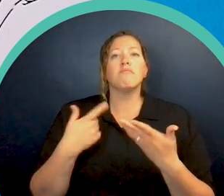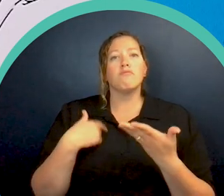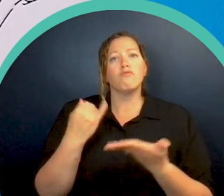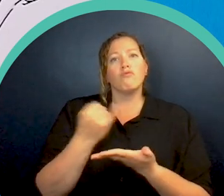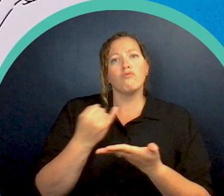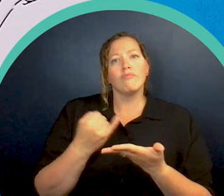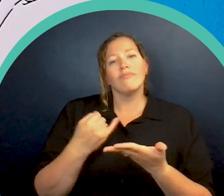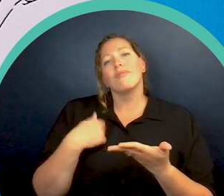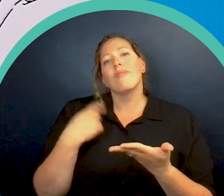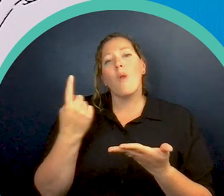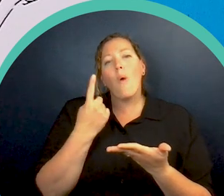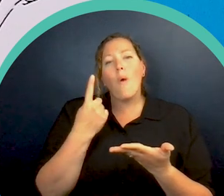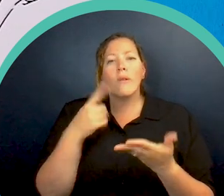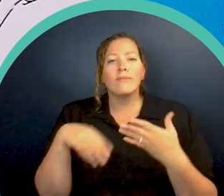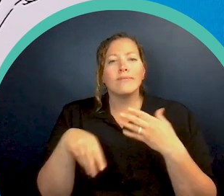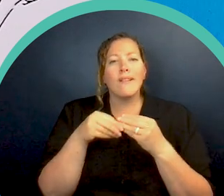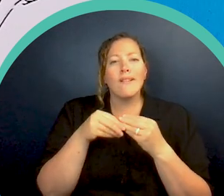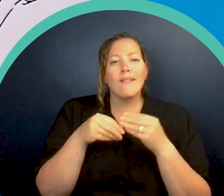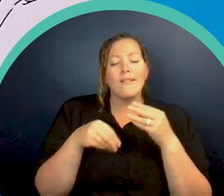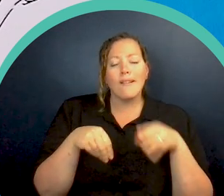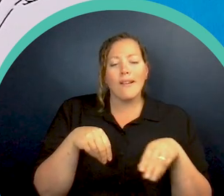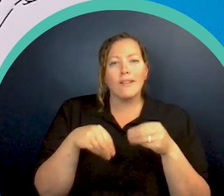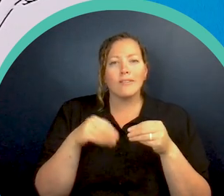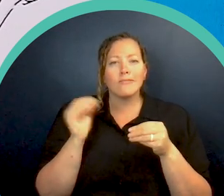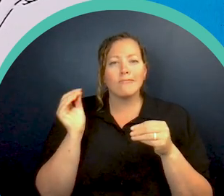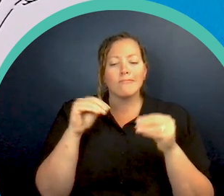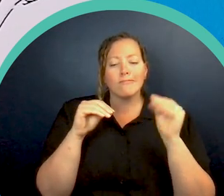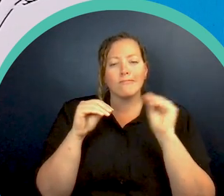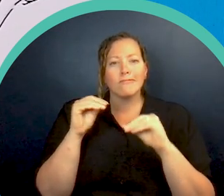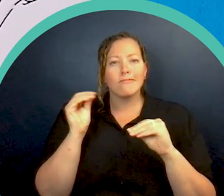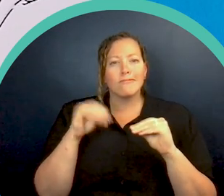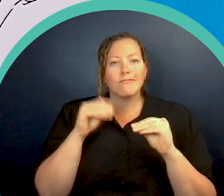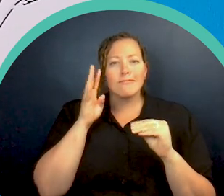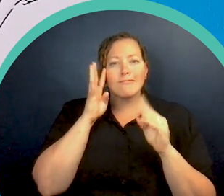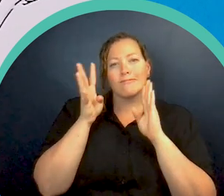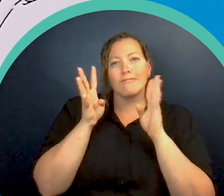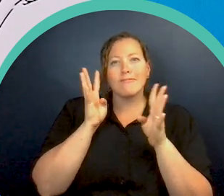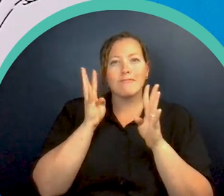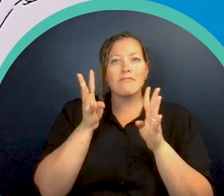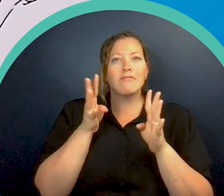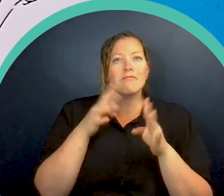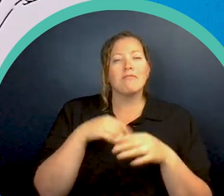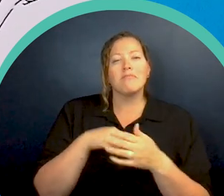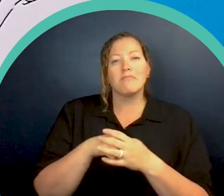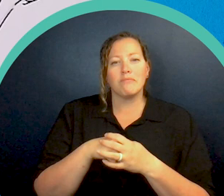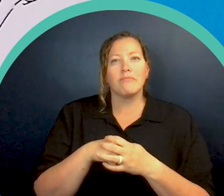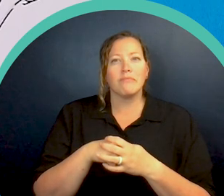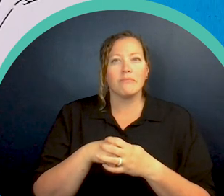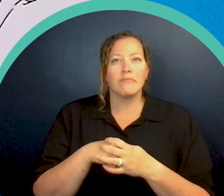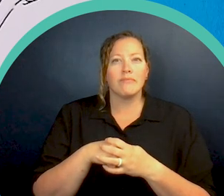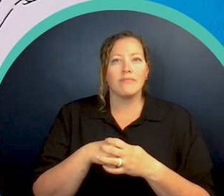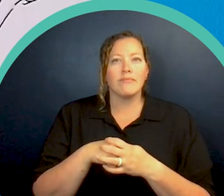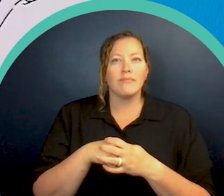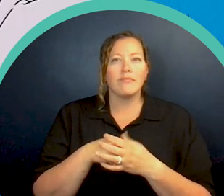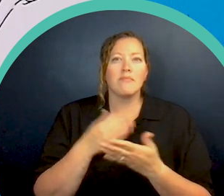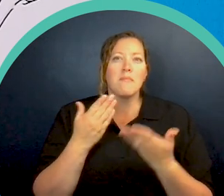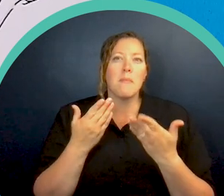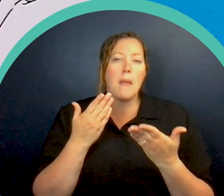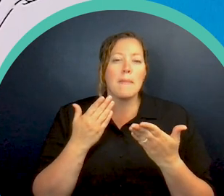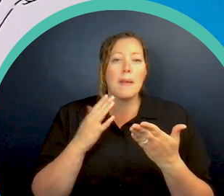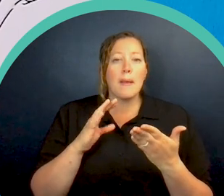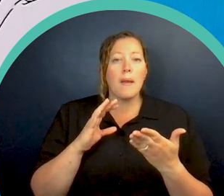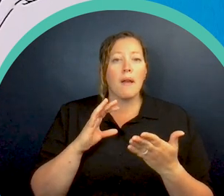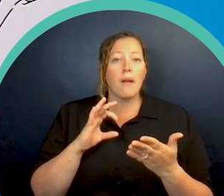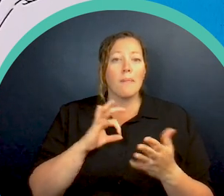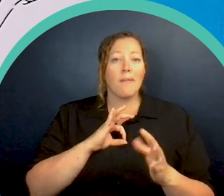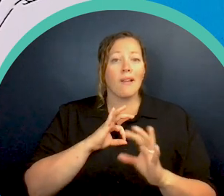And as I'm doing this, I always like to add little details and gadgets here and there. You know, maybe